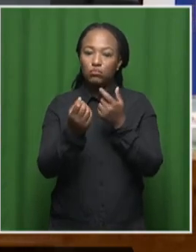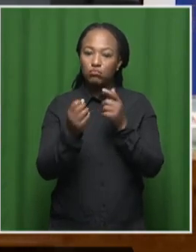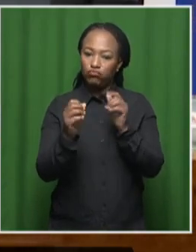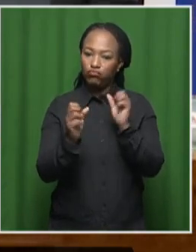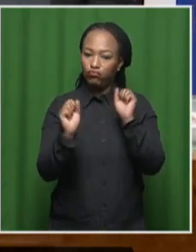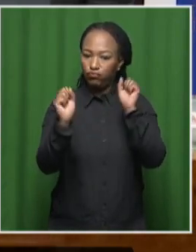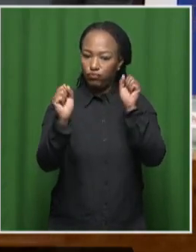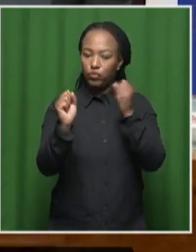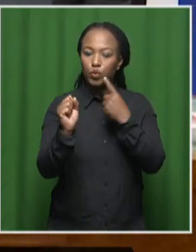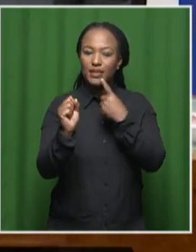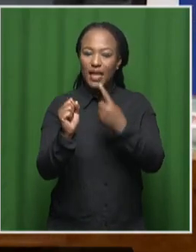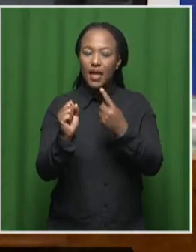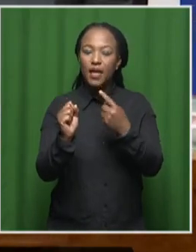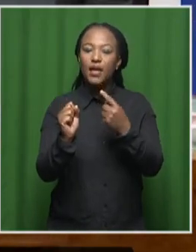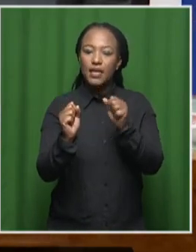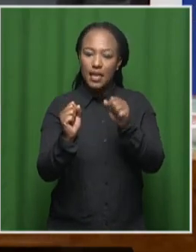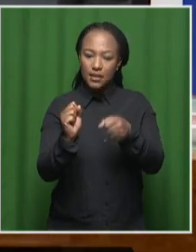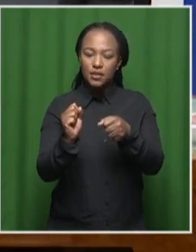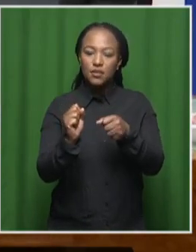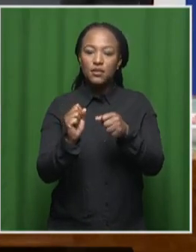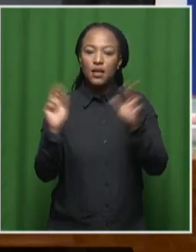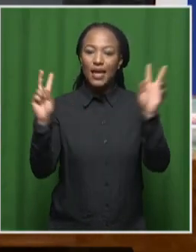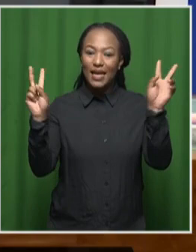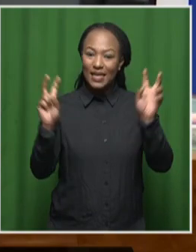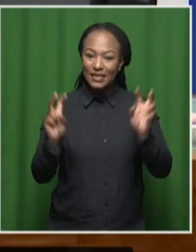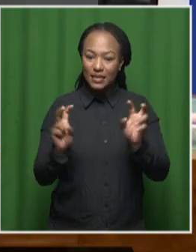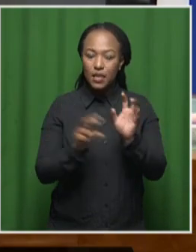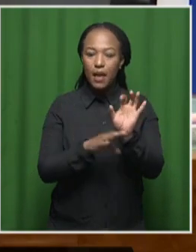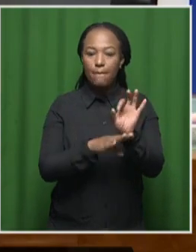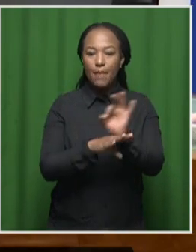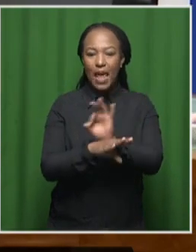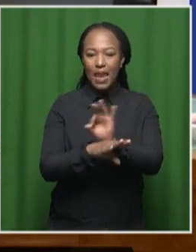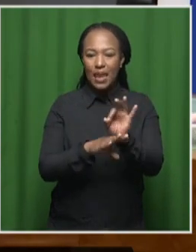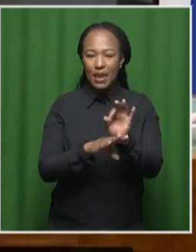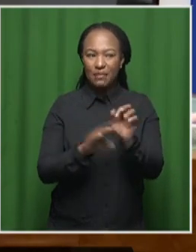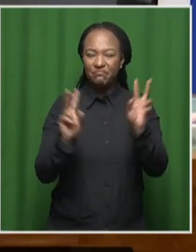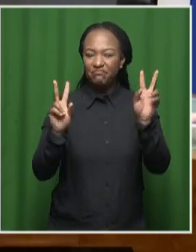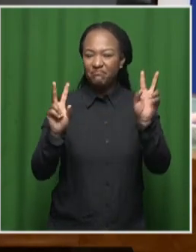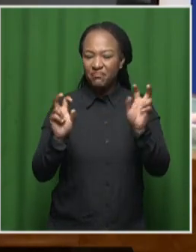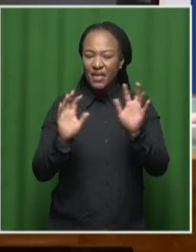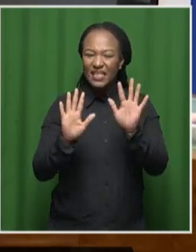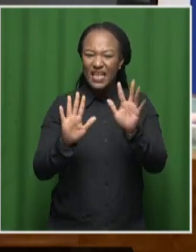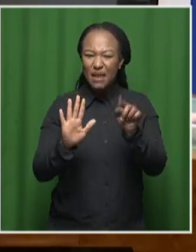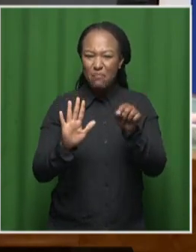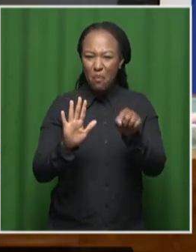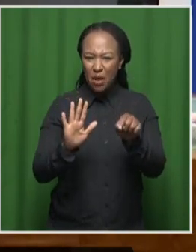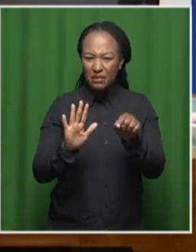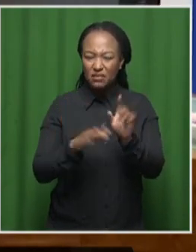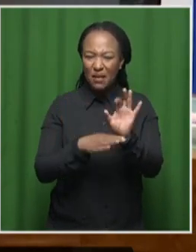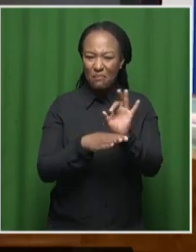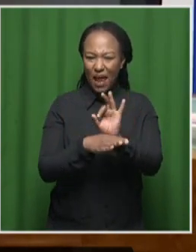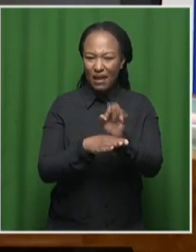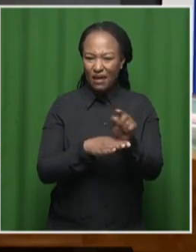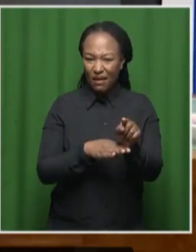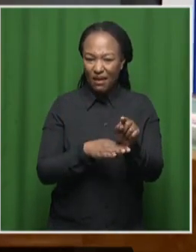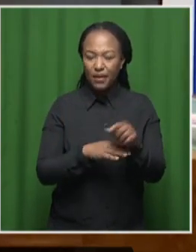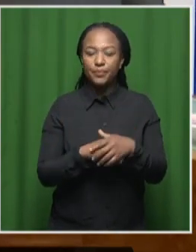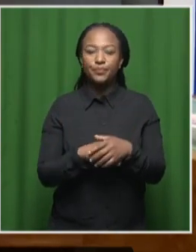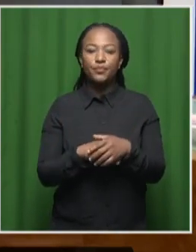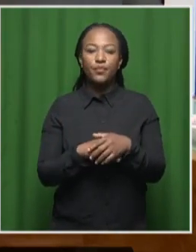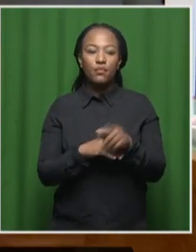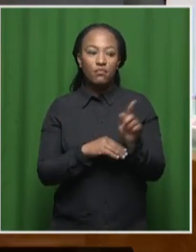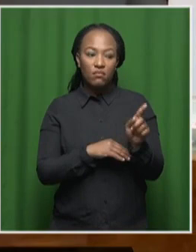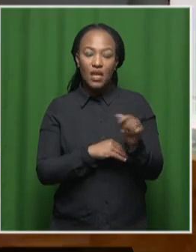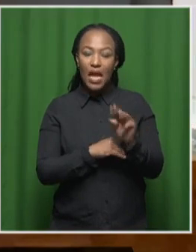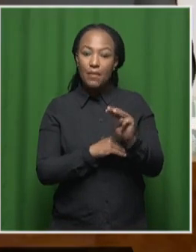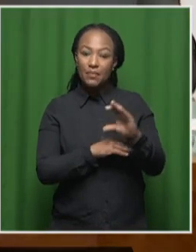an energy plan, and it's a 10-point plan, as the MMC already articulated that. And I